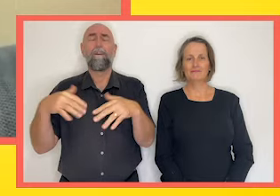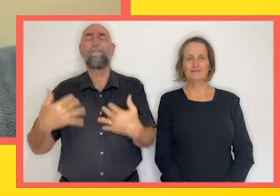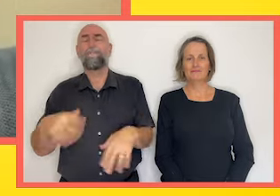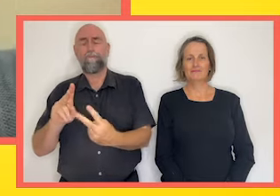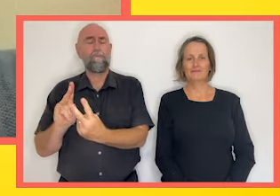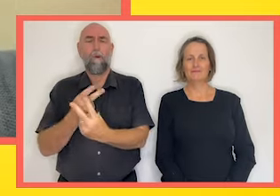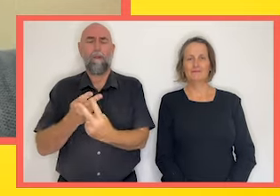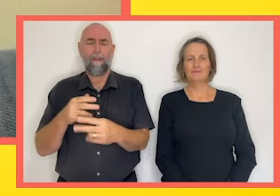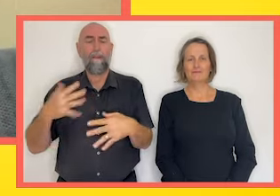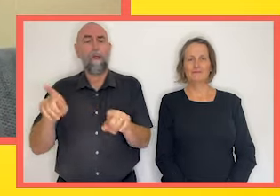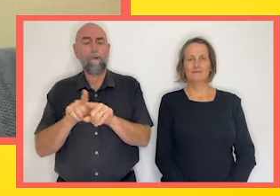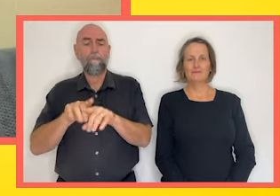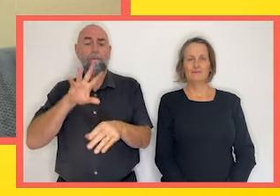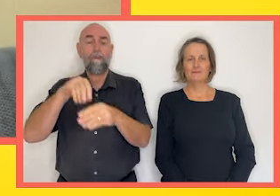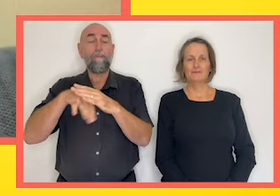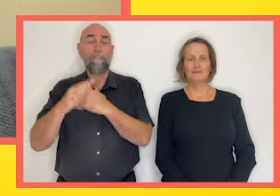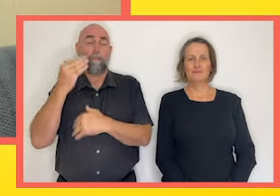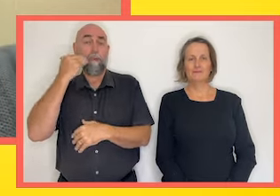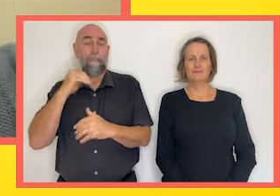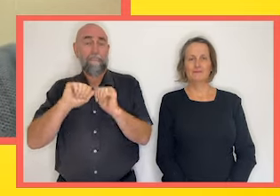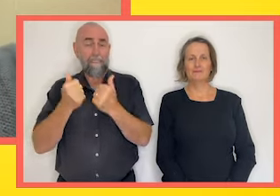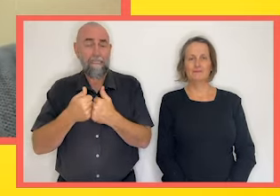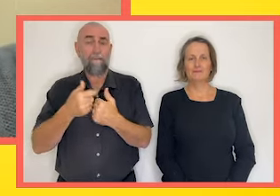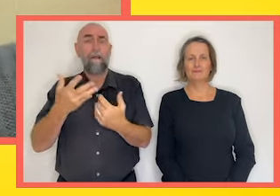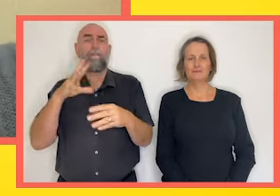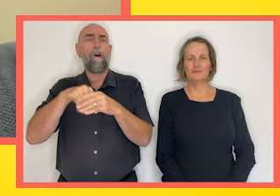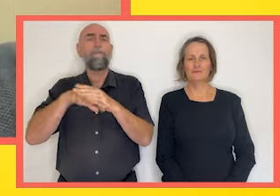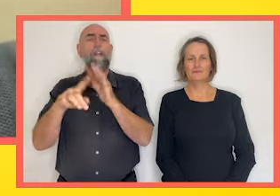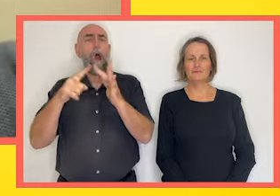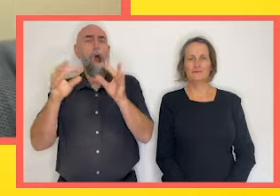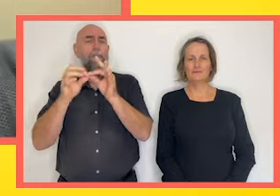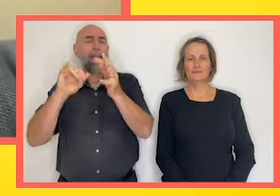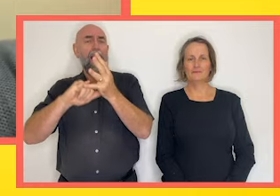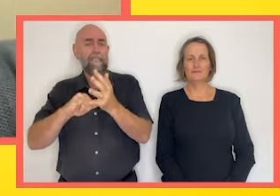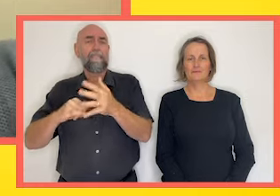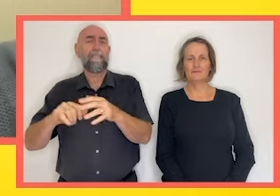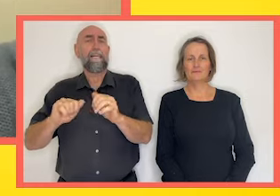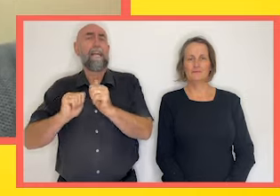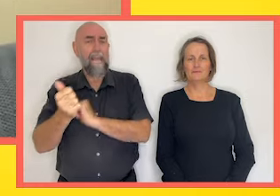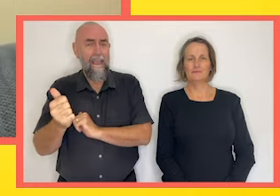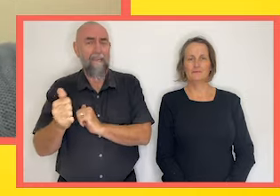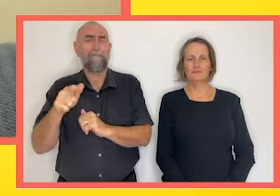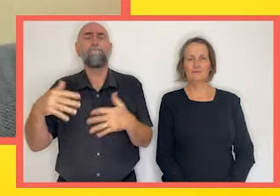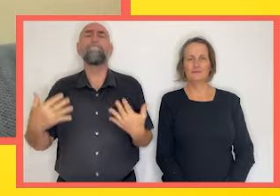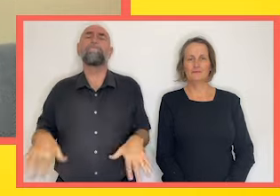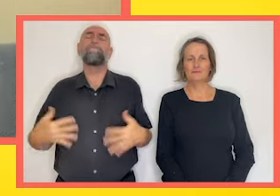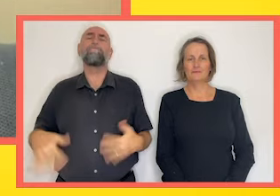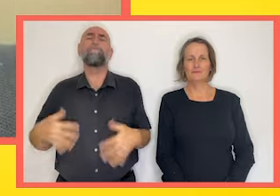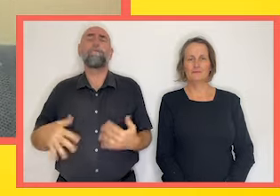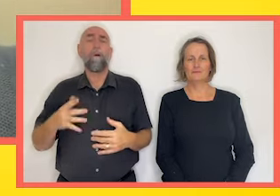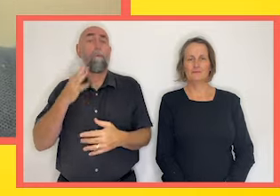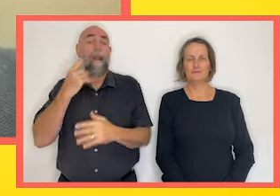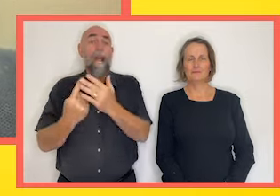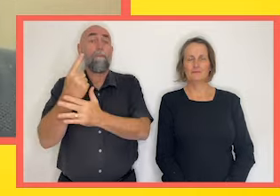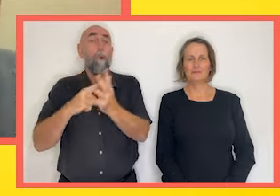and men's goalball teams have been named to take on the IBSA Games in August. But now the